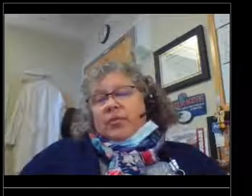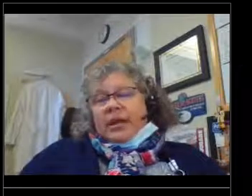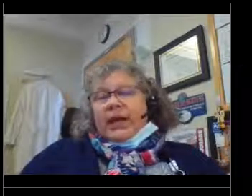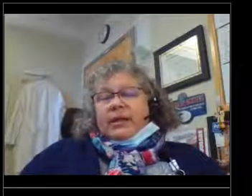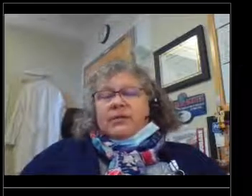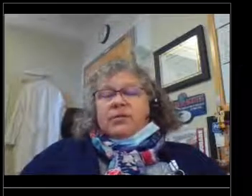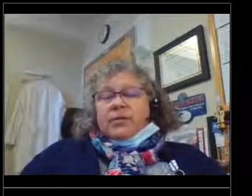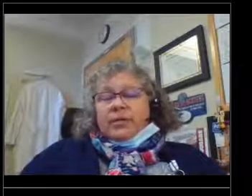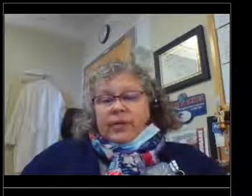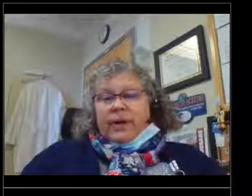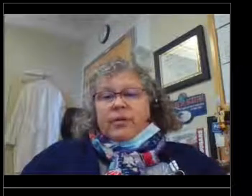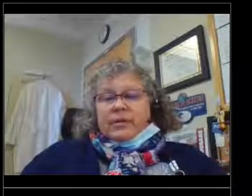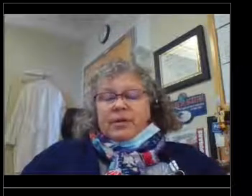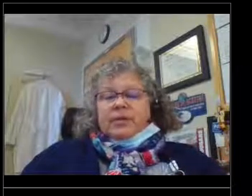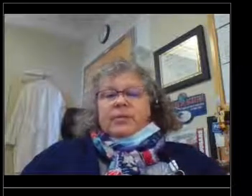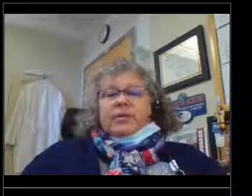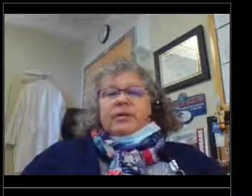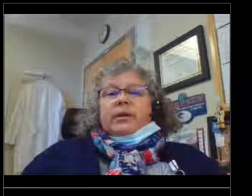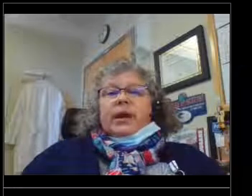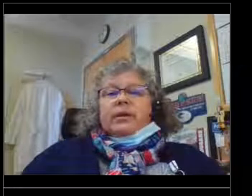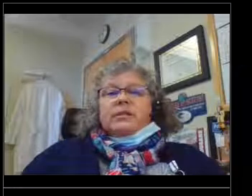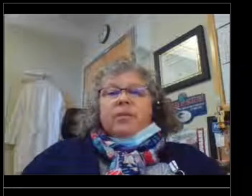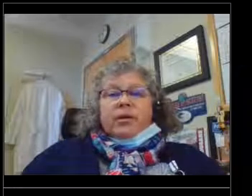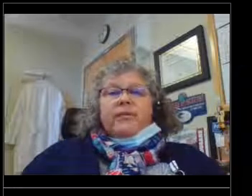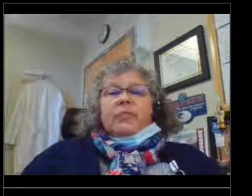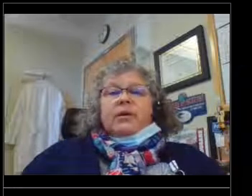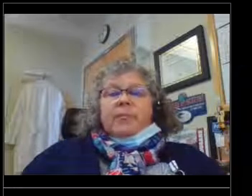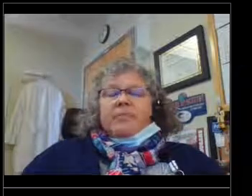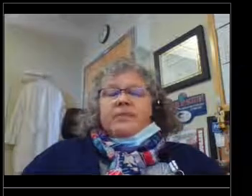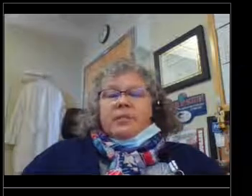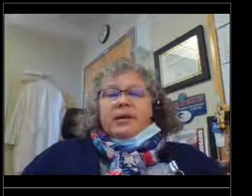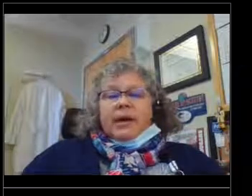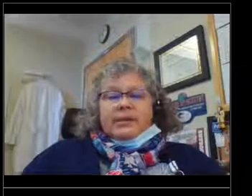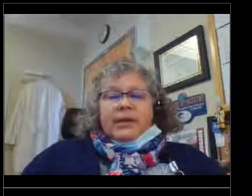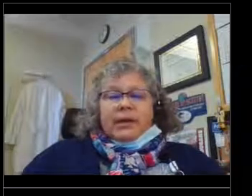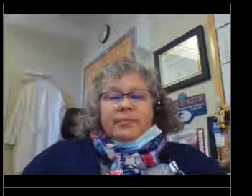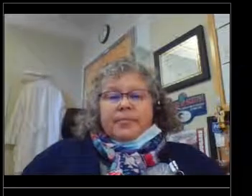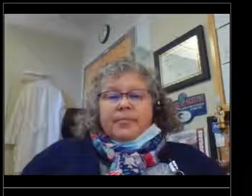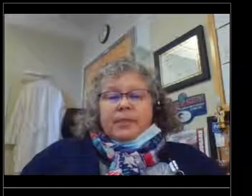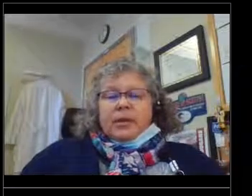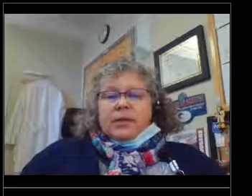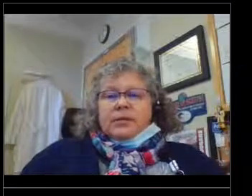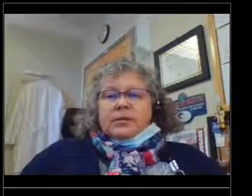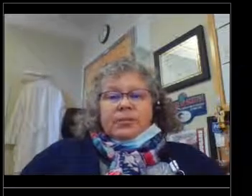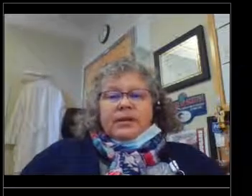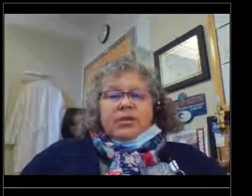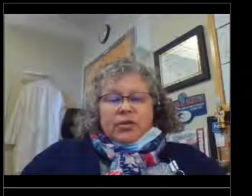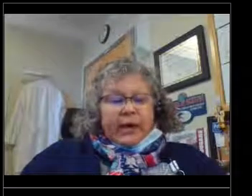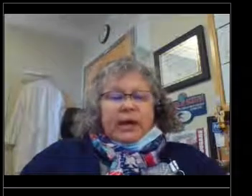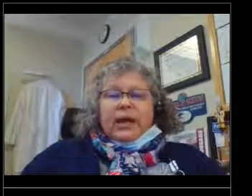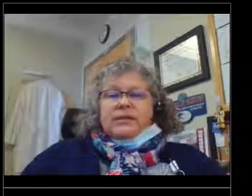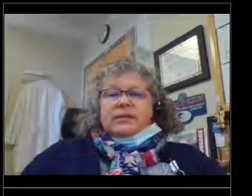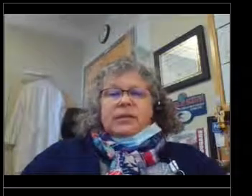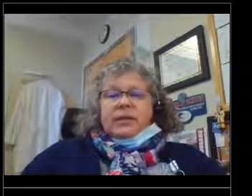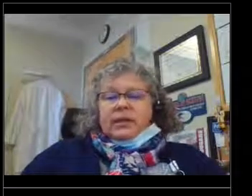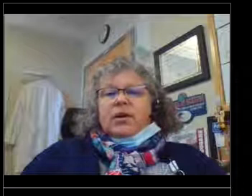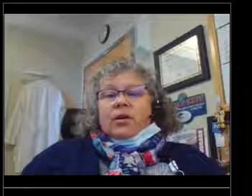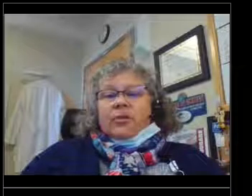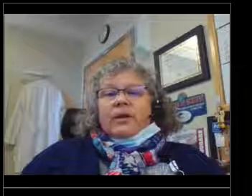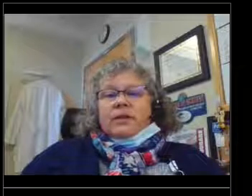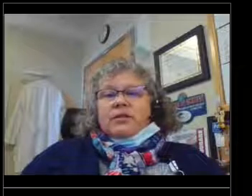partly or terminated. It's also their responsibility as part of that MDPA team. So these are